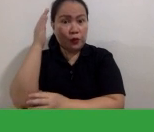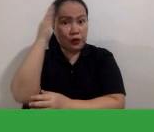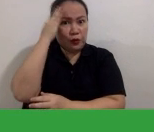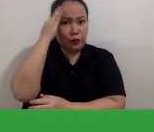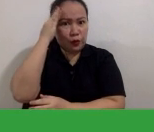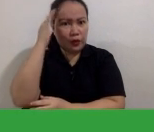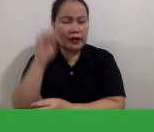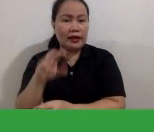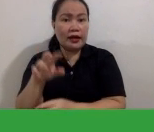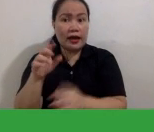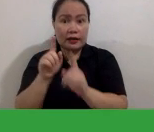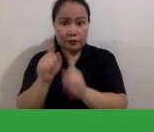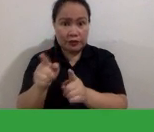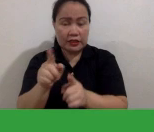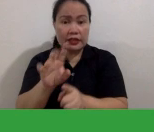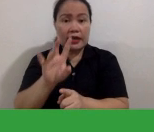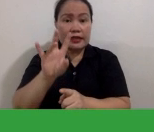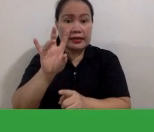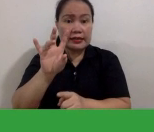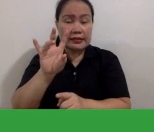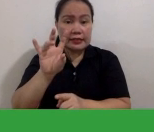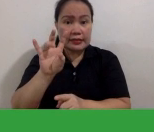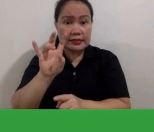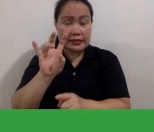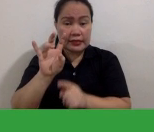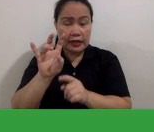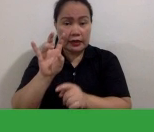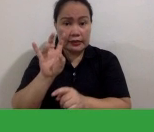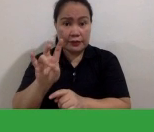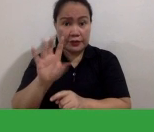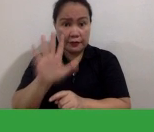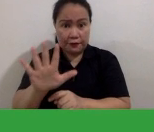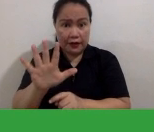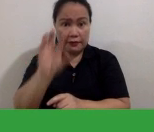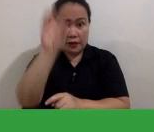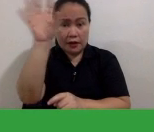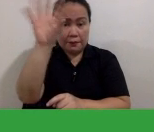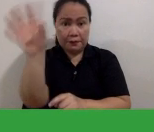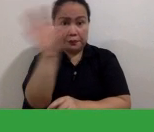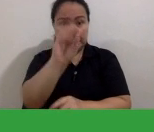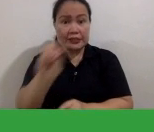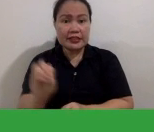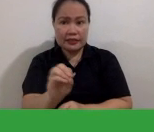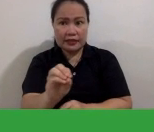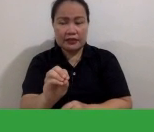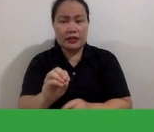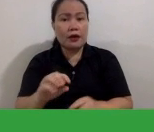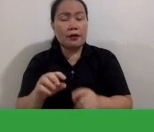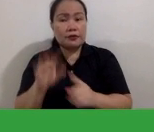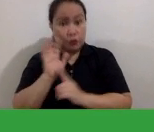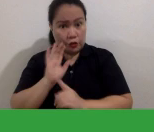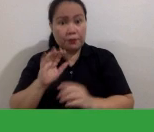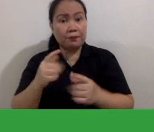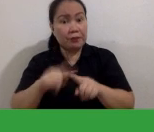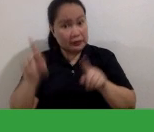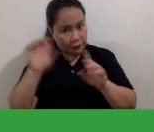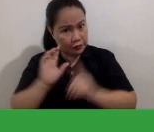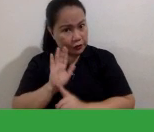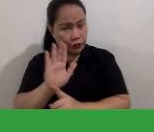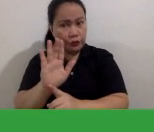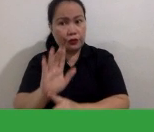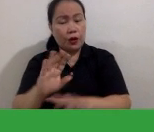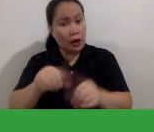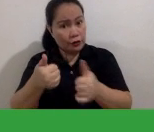is 0.75 or 75%, right? Pero I'm gonna show you how are you going to convert 3/4